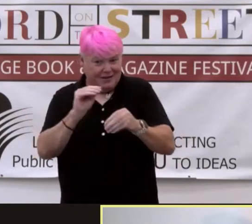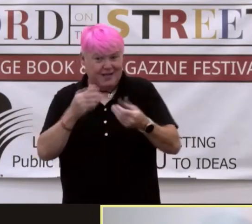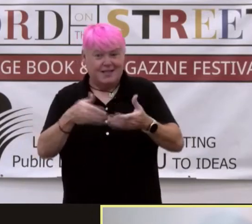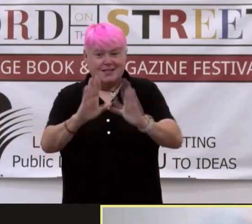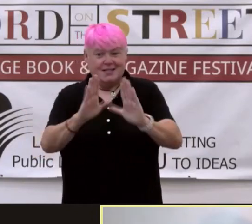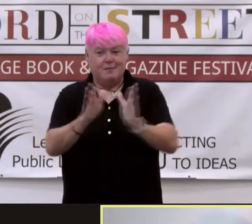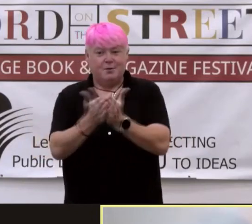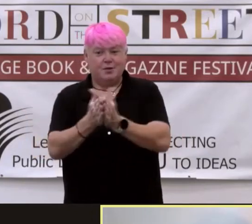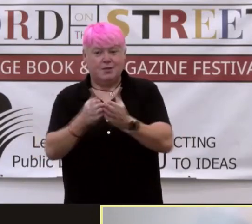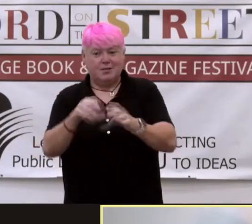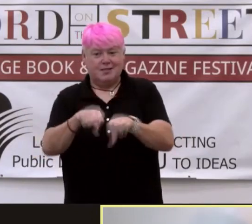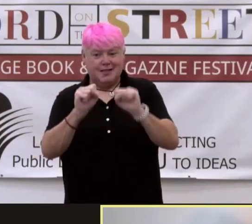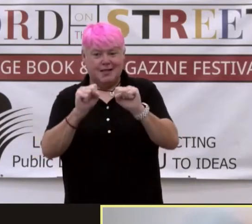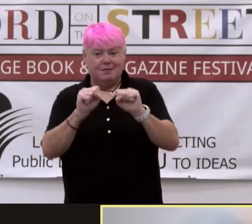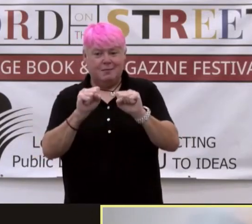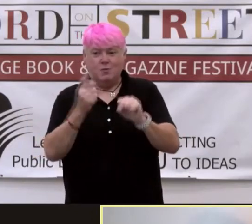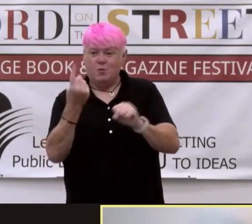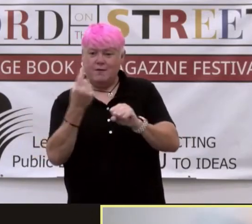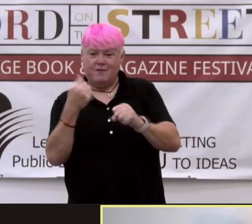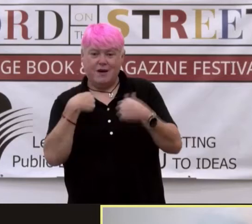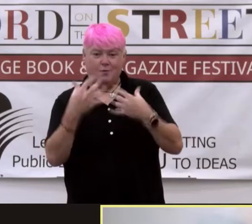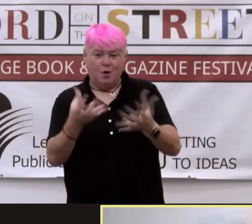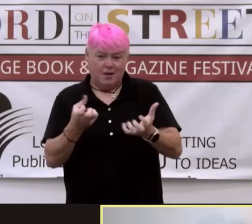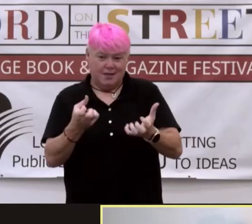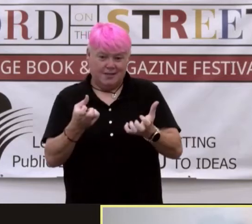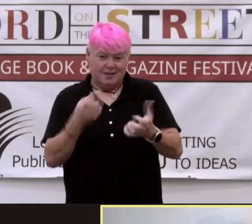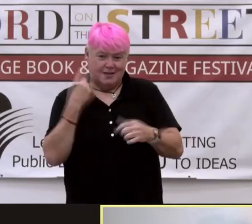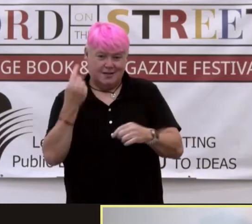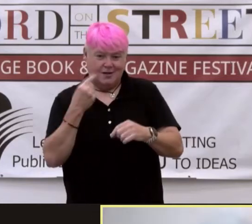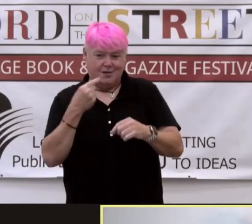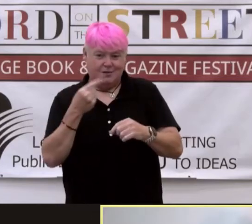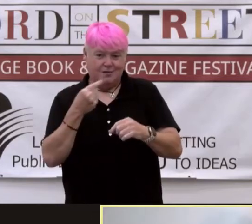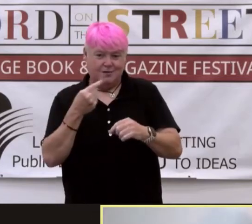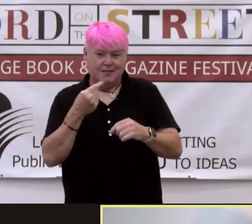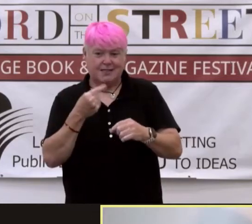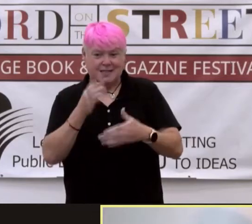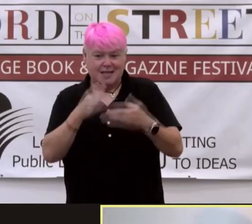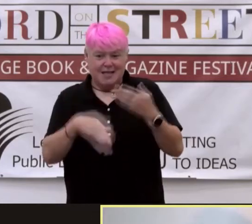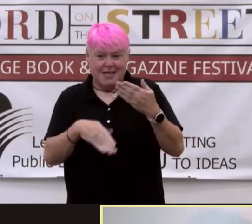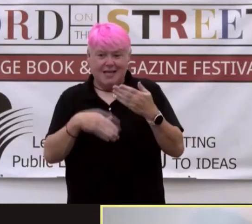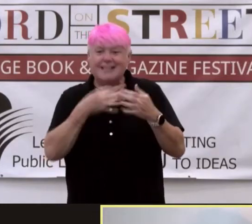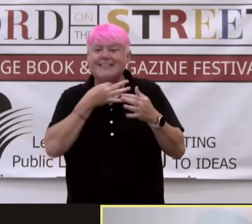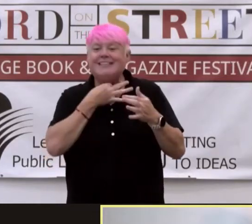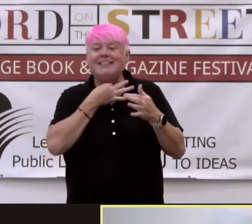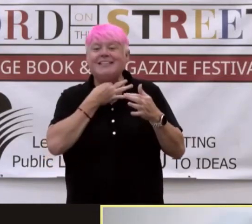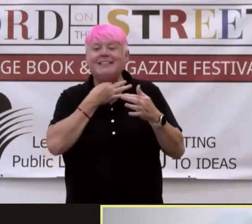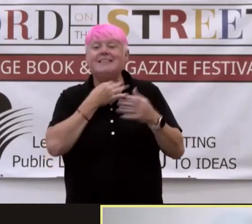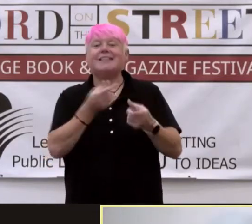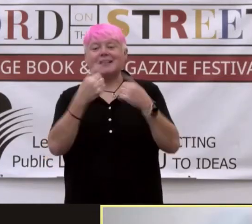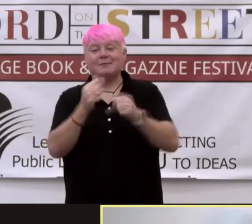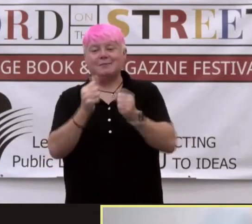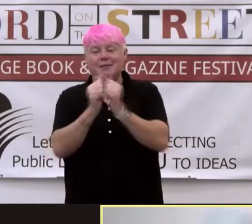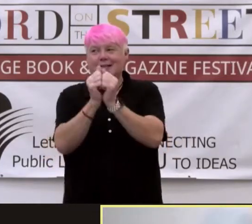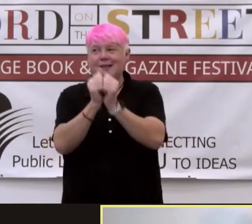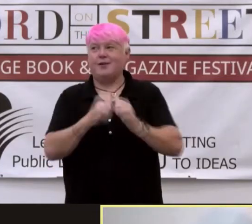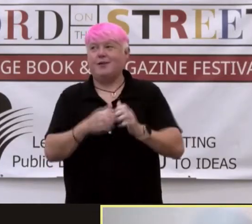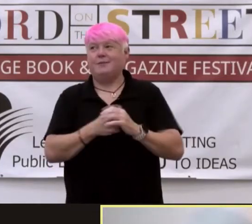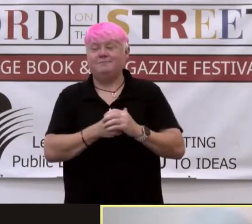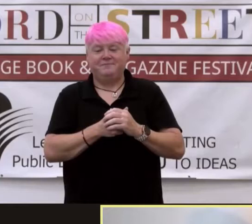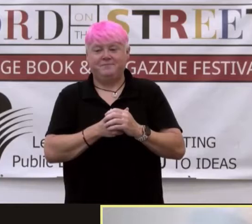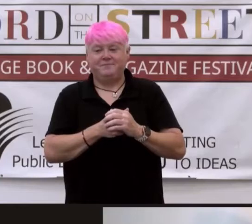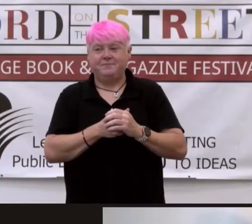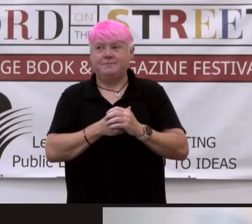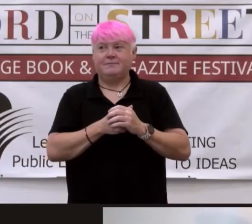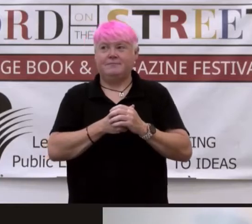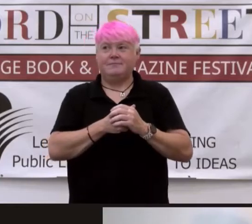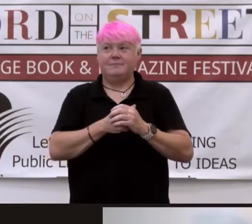to, and it like always ends in tears, but it always comes together. So it's fine. It's fine. Excellent.